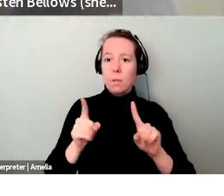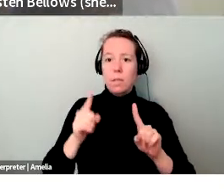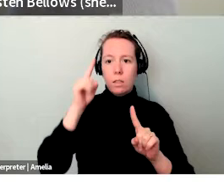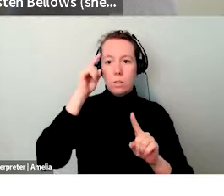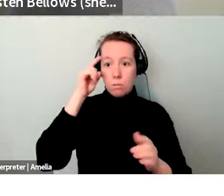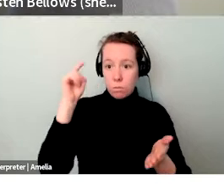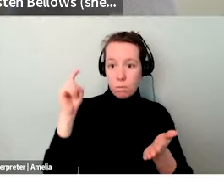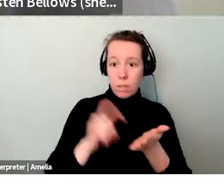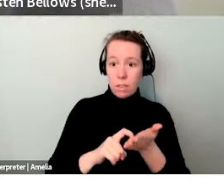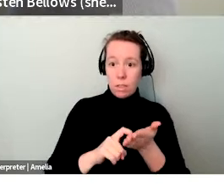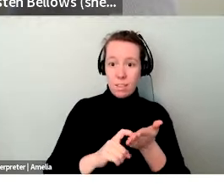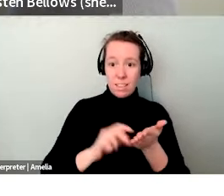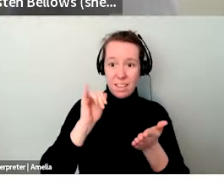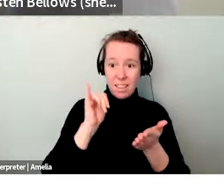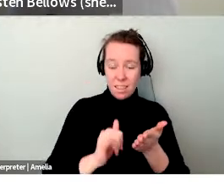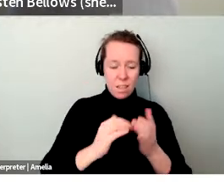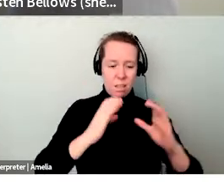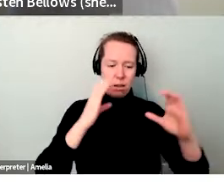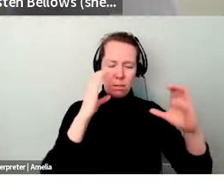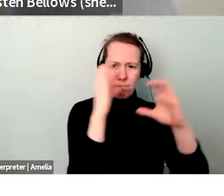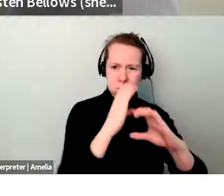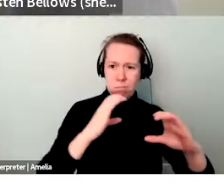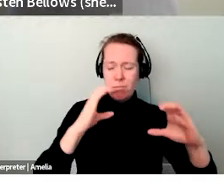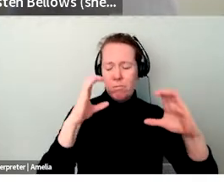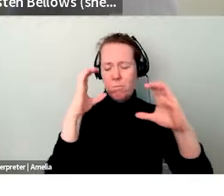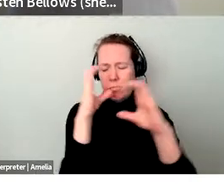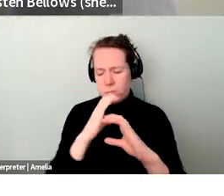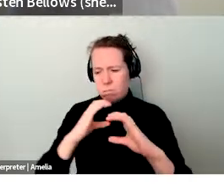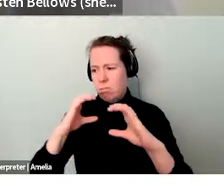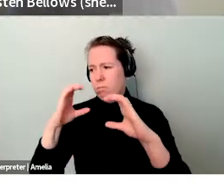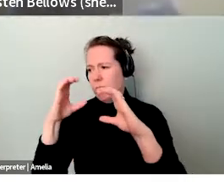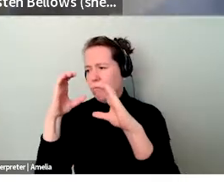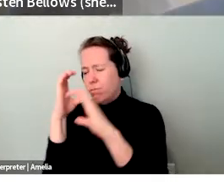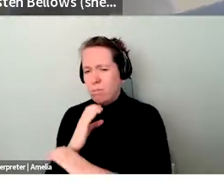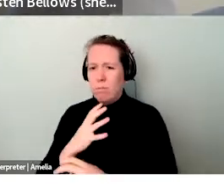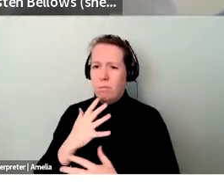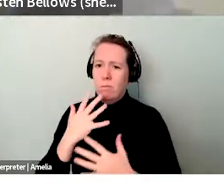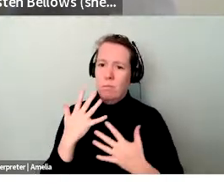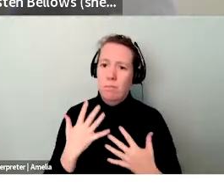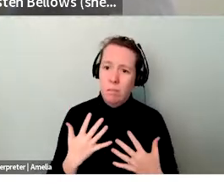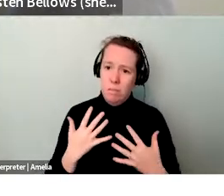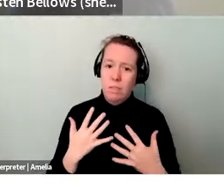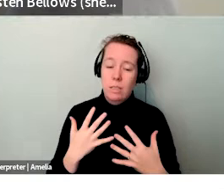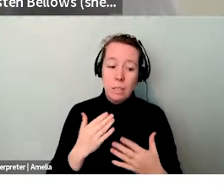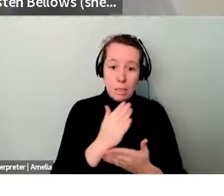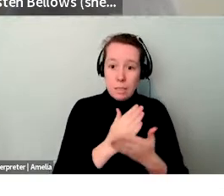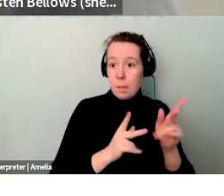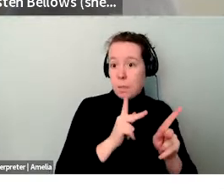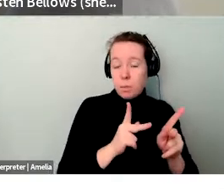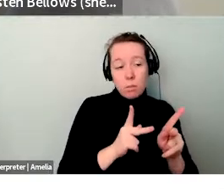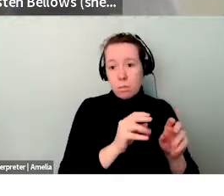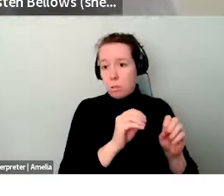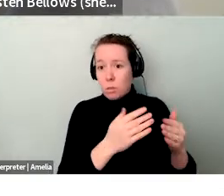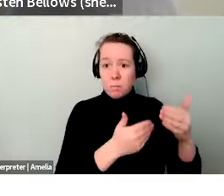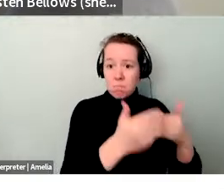that job searching is very draining for, maybe not for some, but for a lot of people, it's very